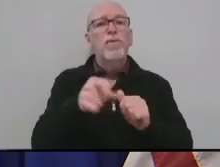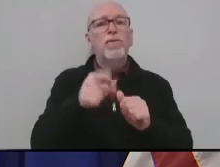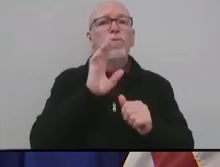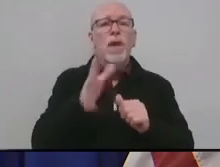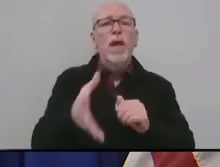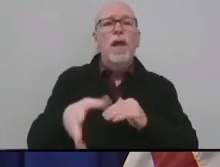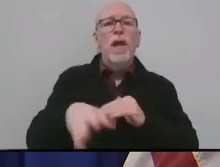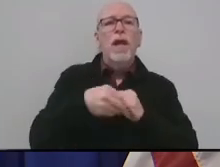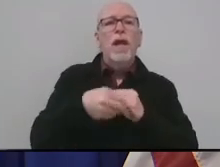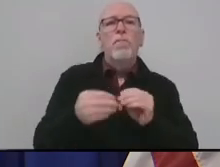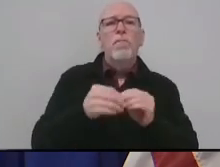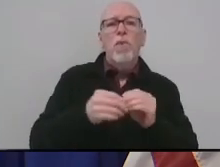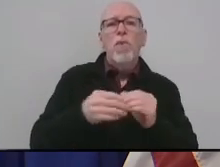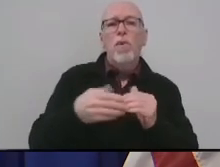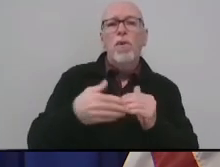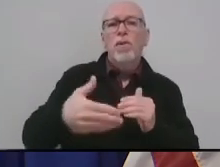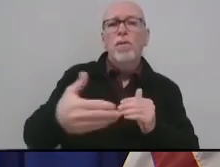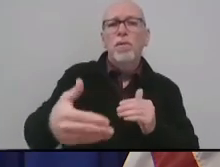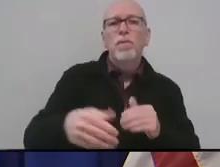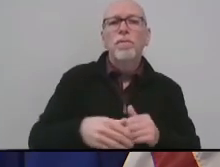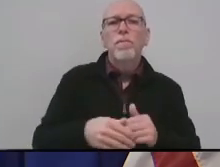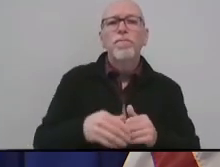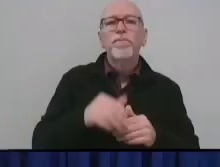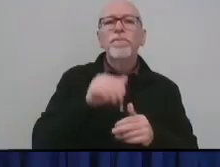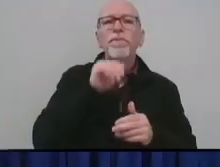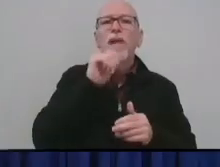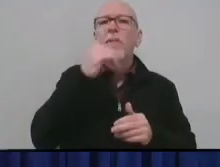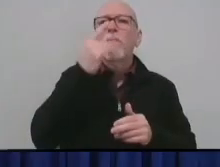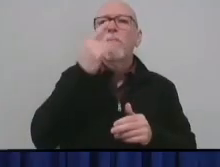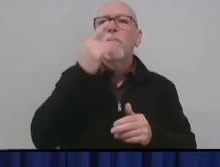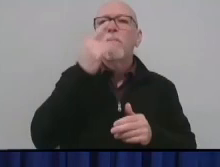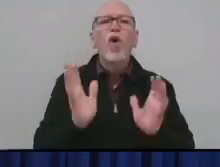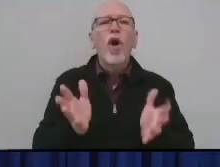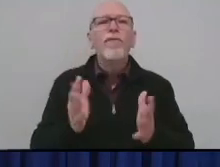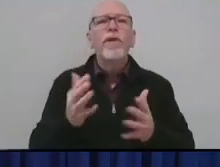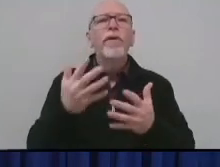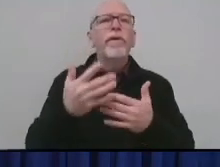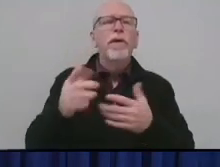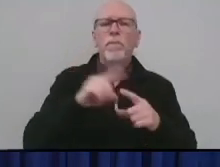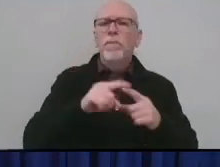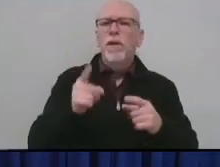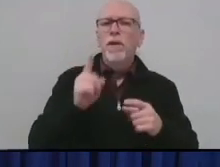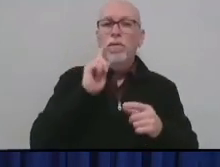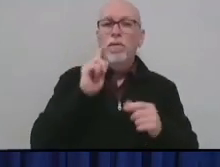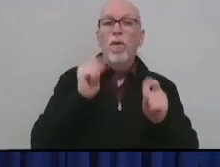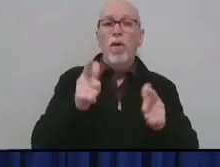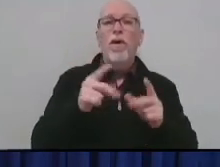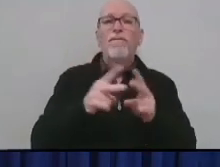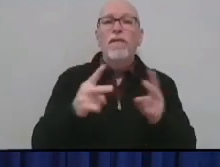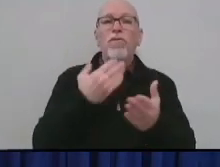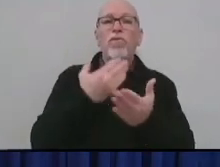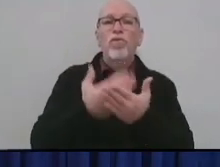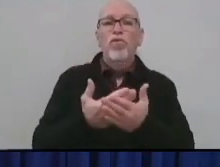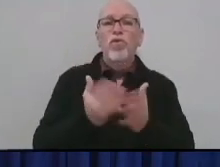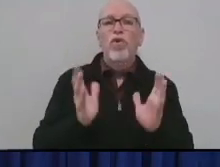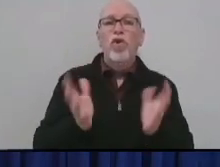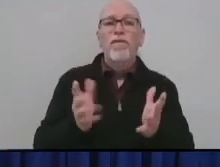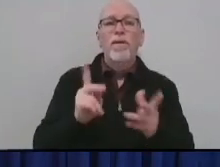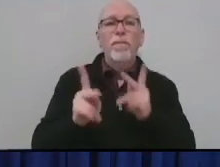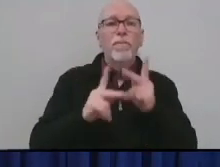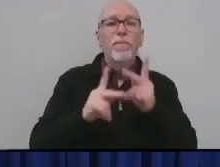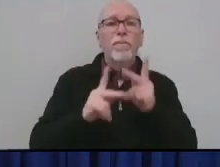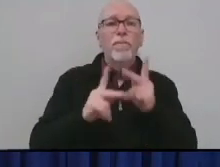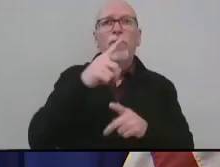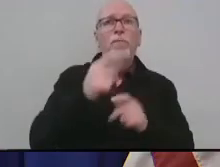a conversation that you've had? And by the way, they've all been very good conversations. People are by and large trying to do the right thing. But Lindsay, you just